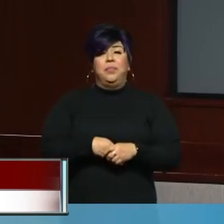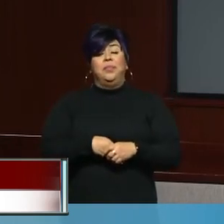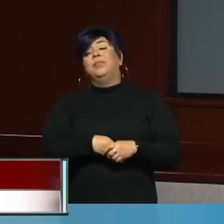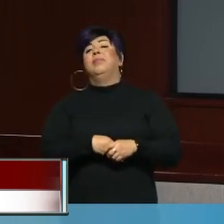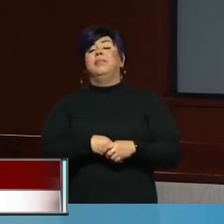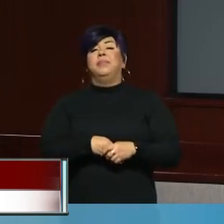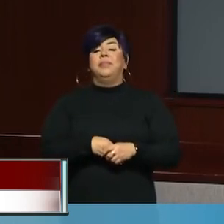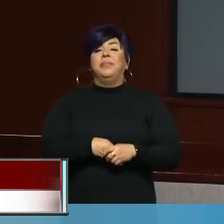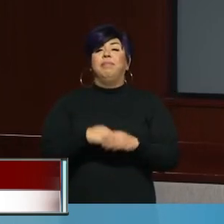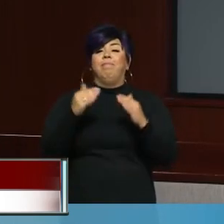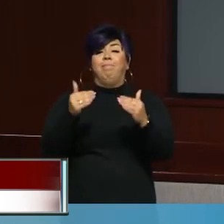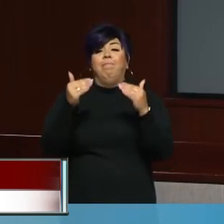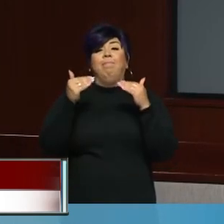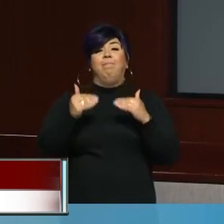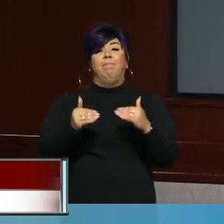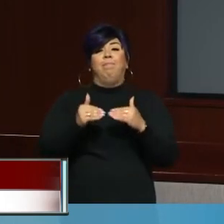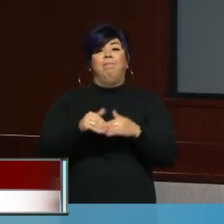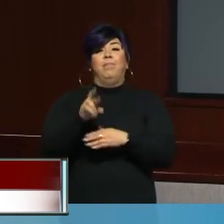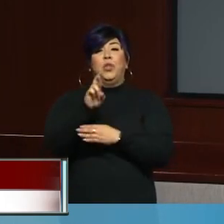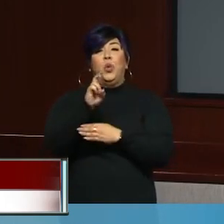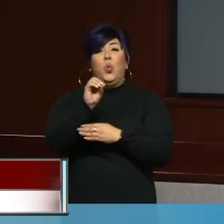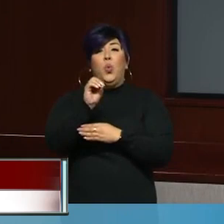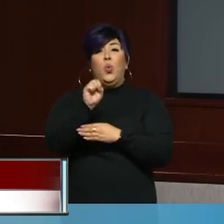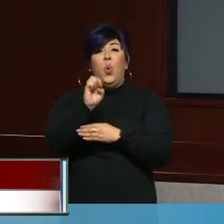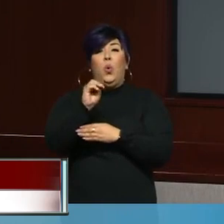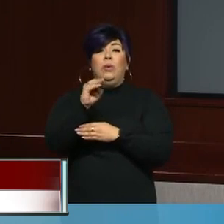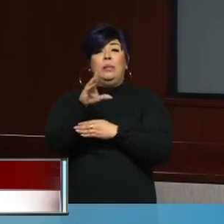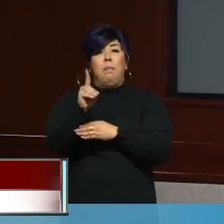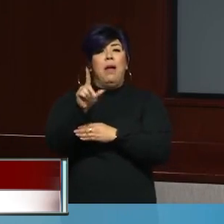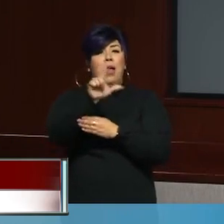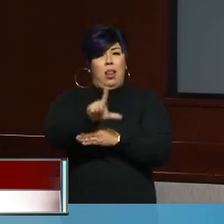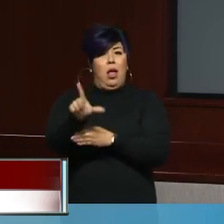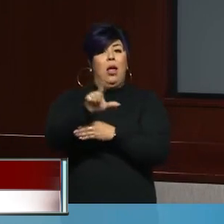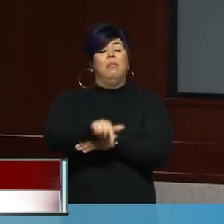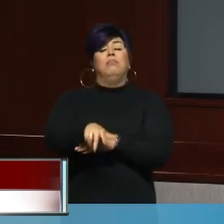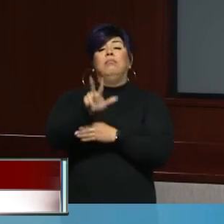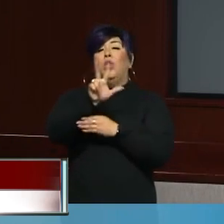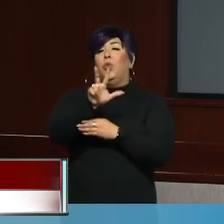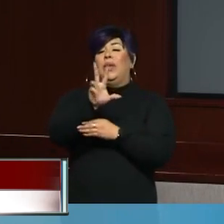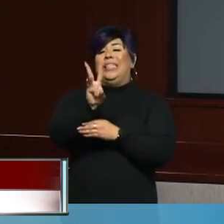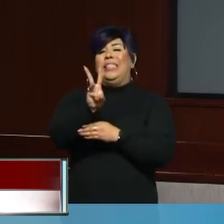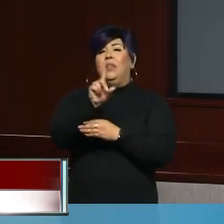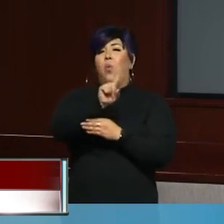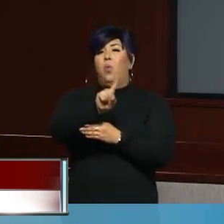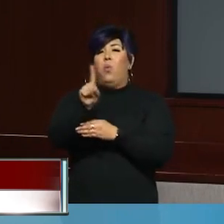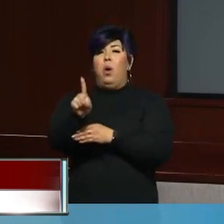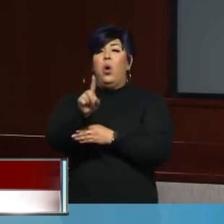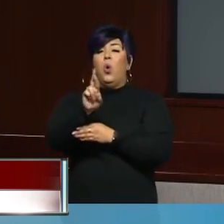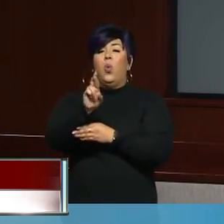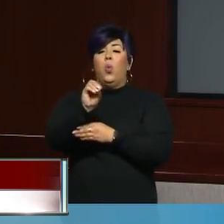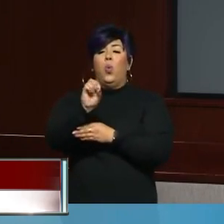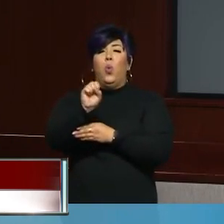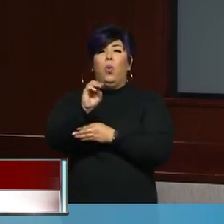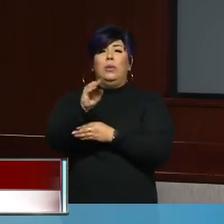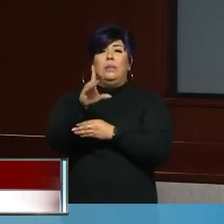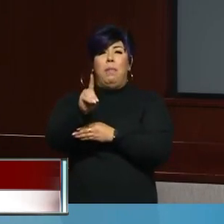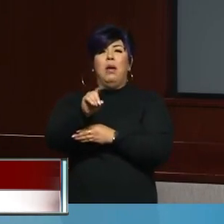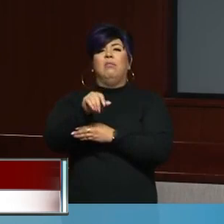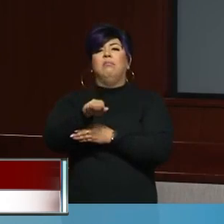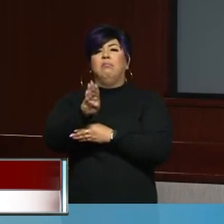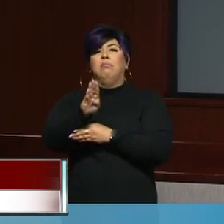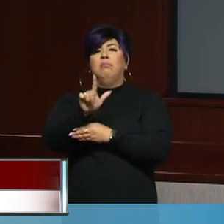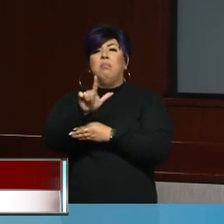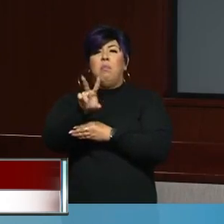And then the next location is the Rosamond Library at 3611 Rosamond Boulevard.